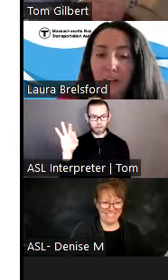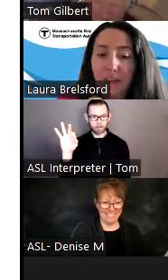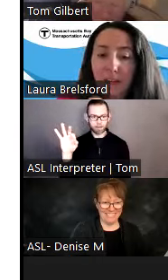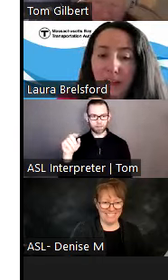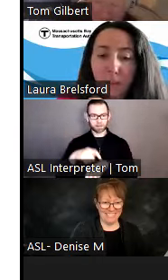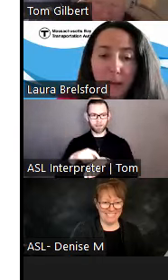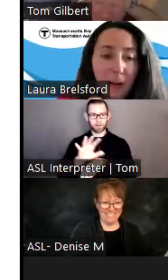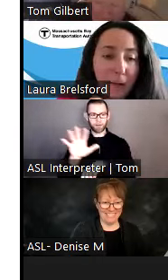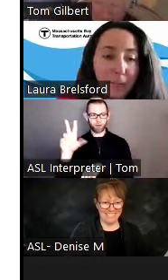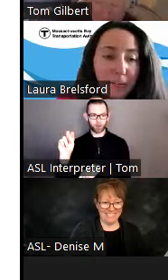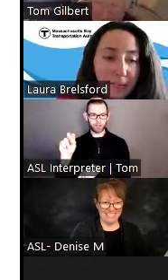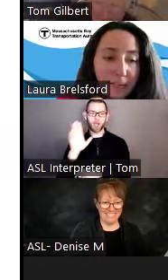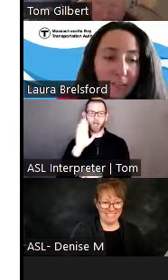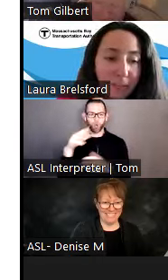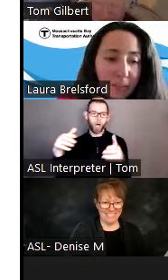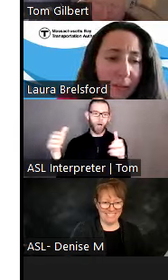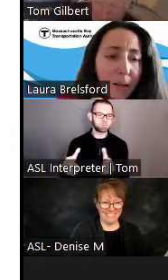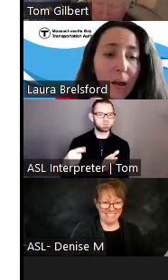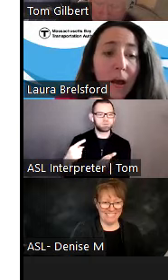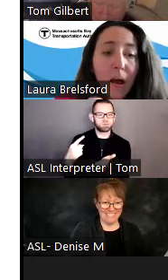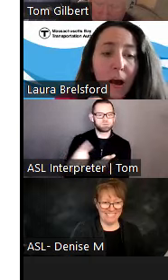to discuss the settlement on the 7th.